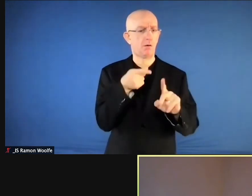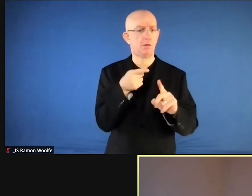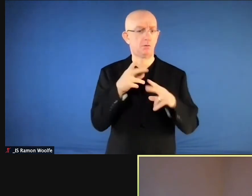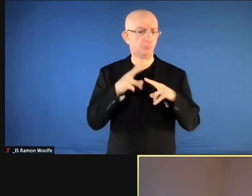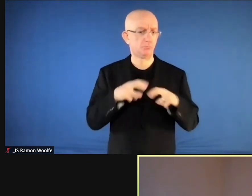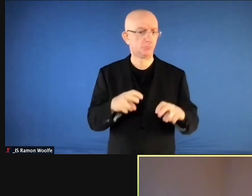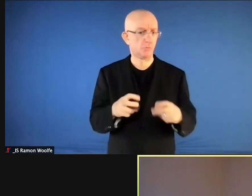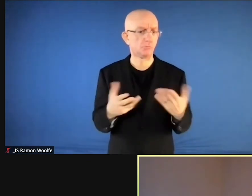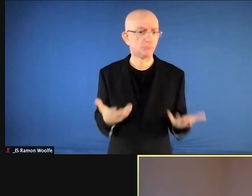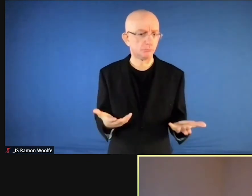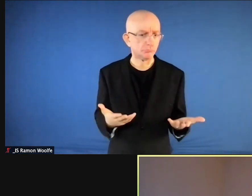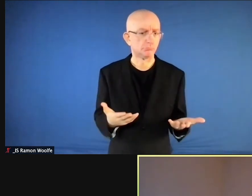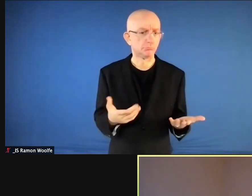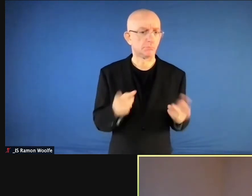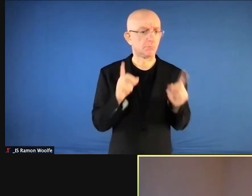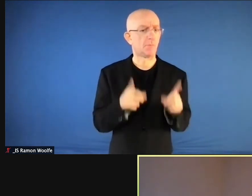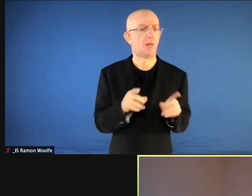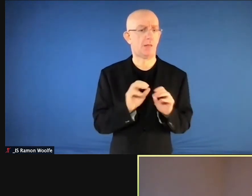the people that are